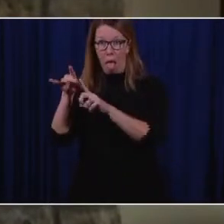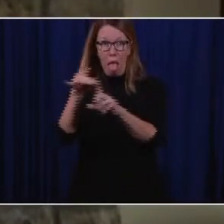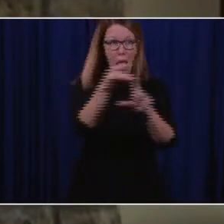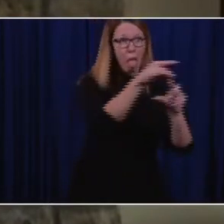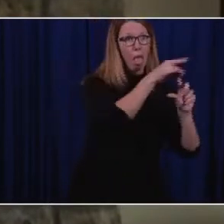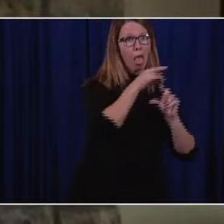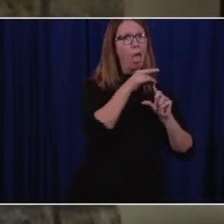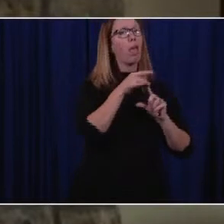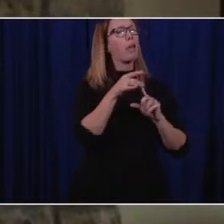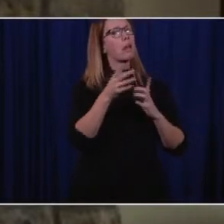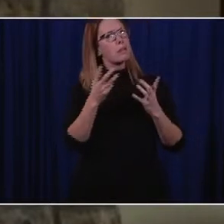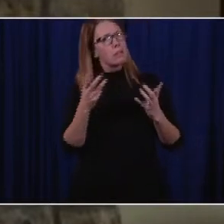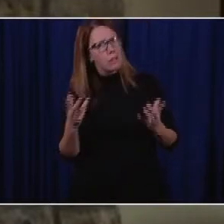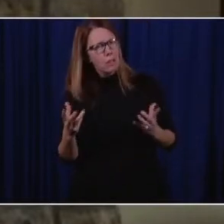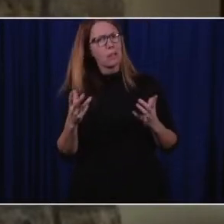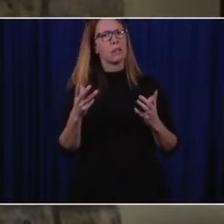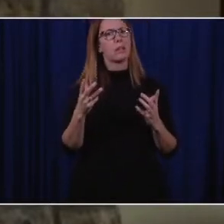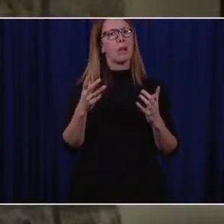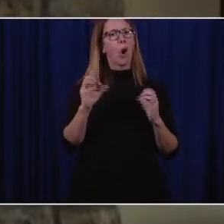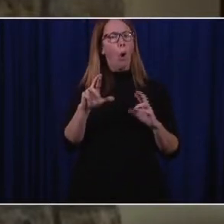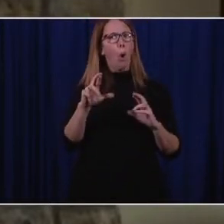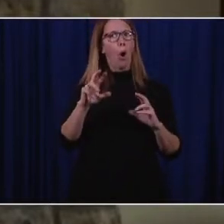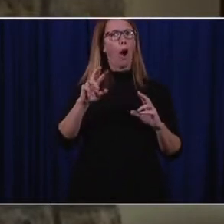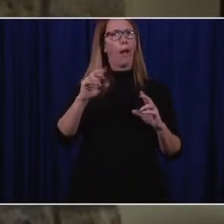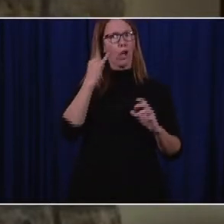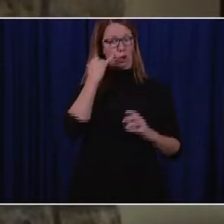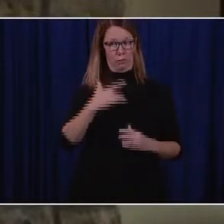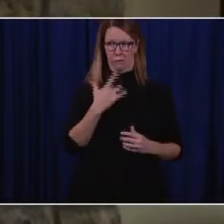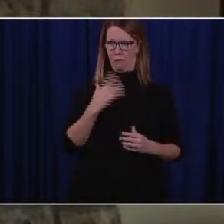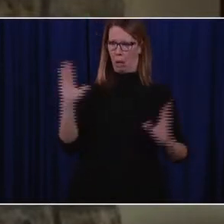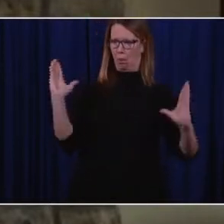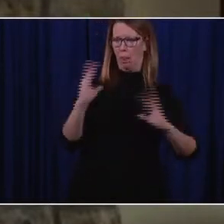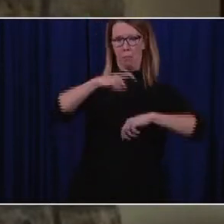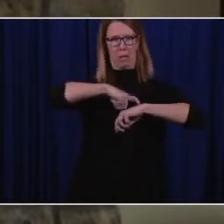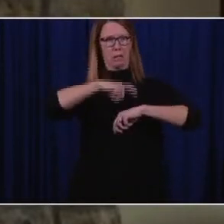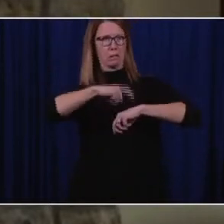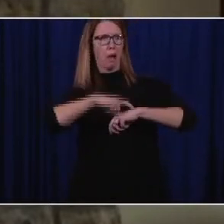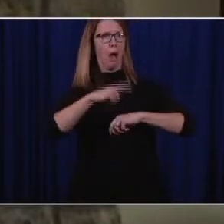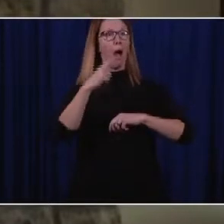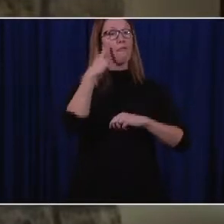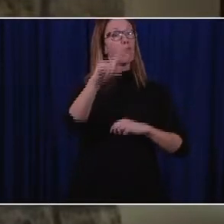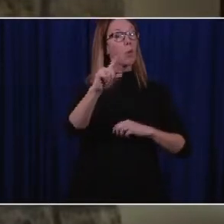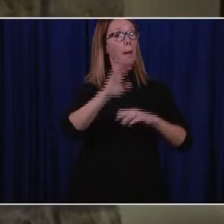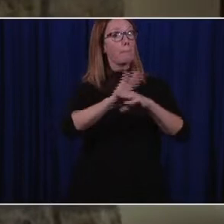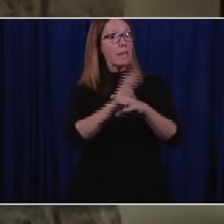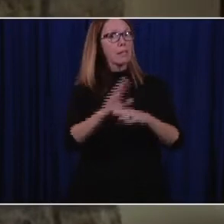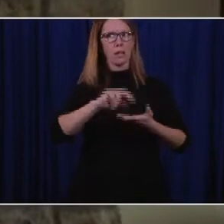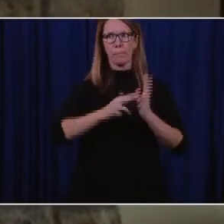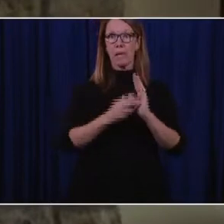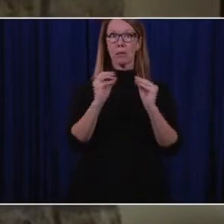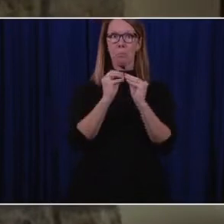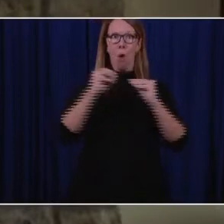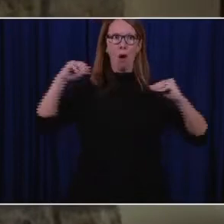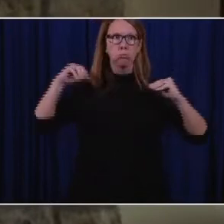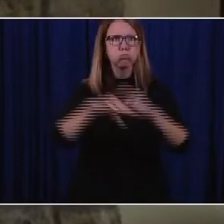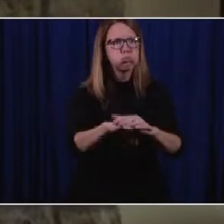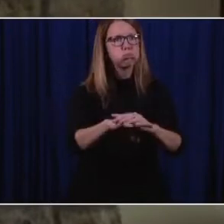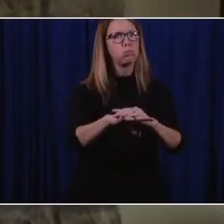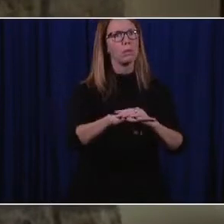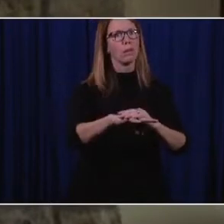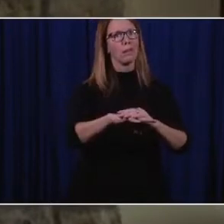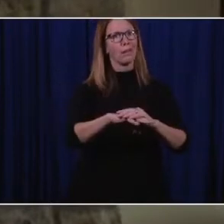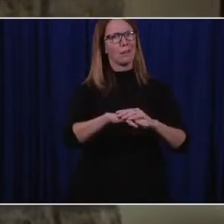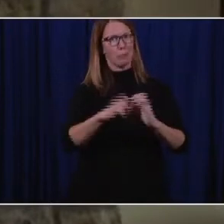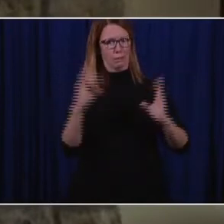visiting businesses into a more narrow period of time, means more crowding, more potential exposures. And also, instead of maybe being at a business,